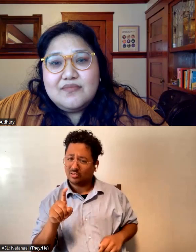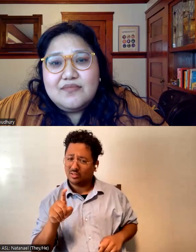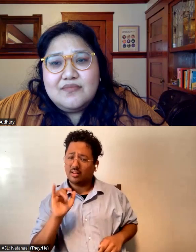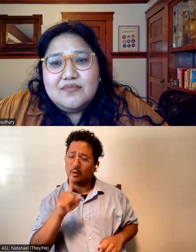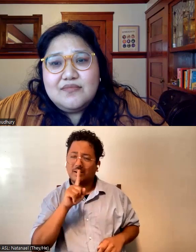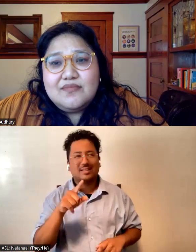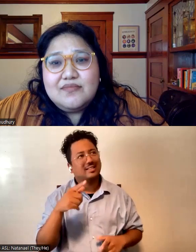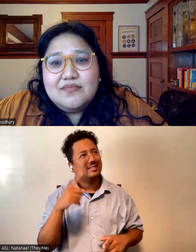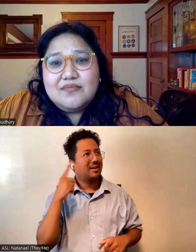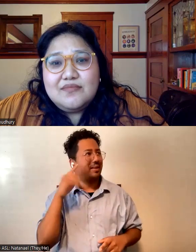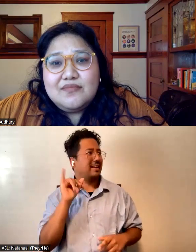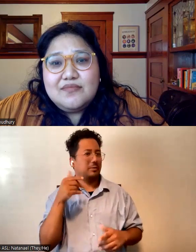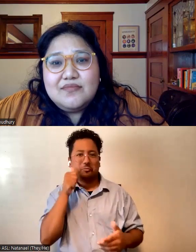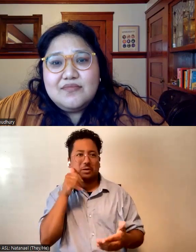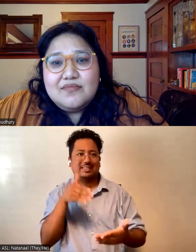say.